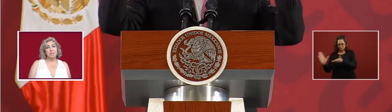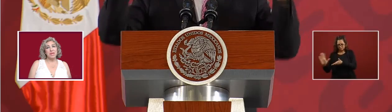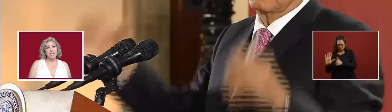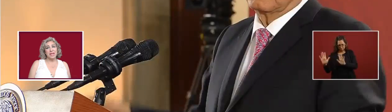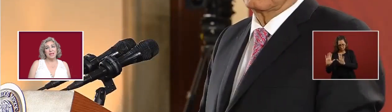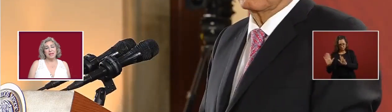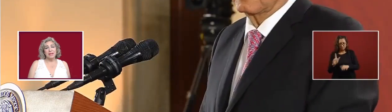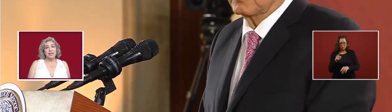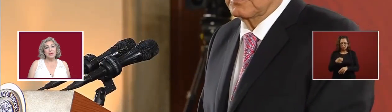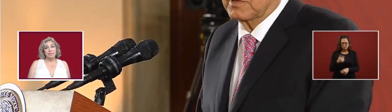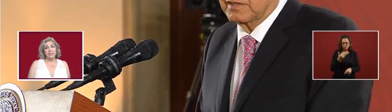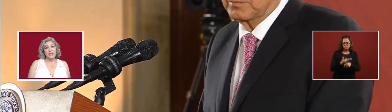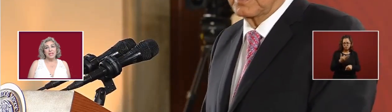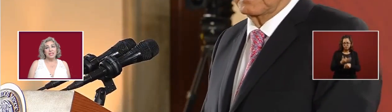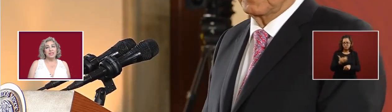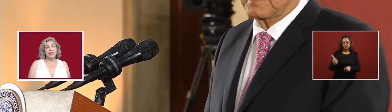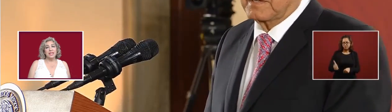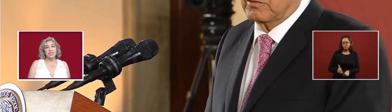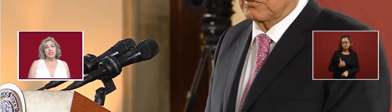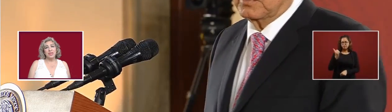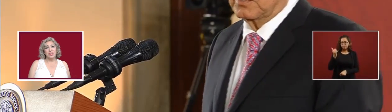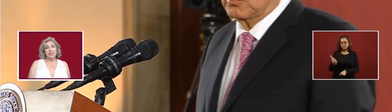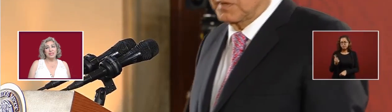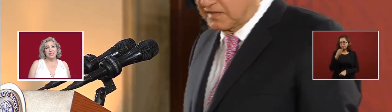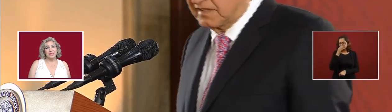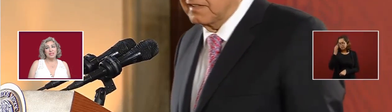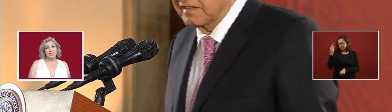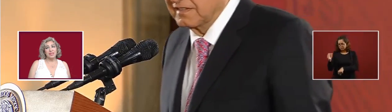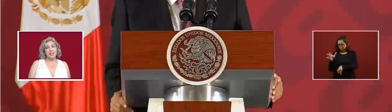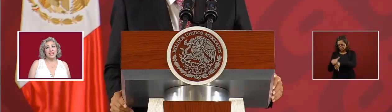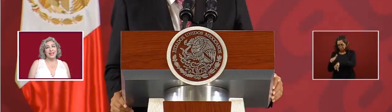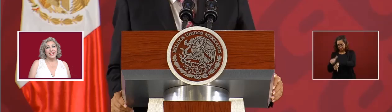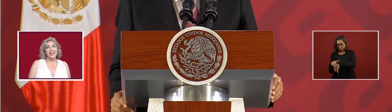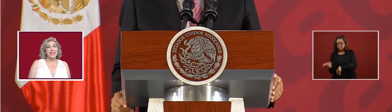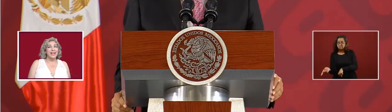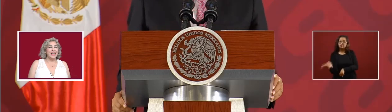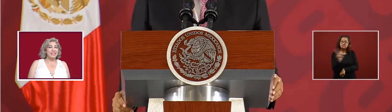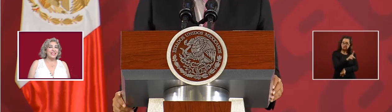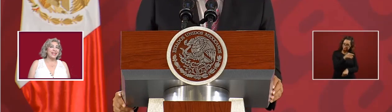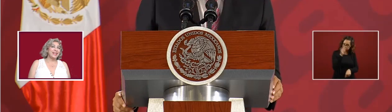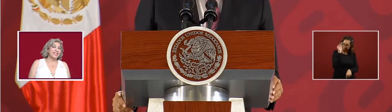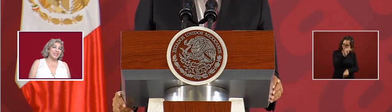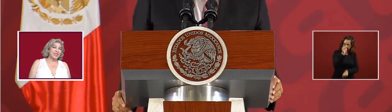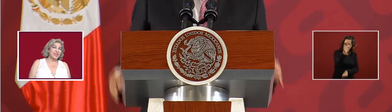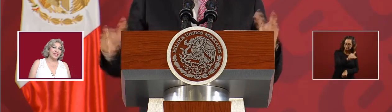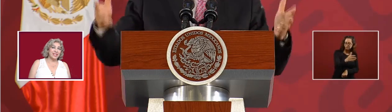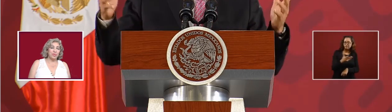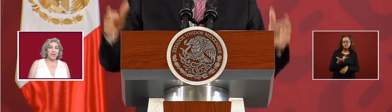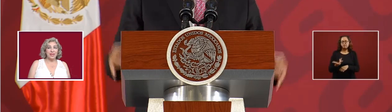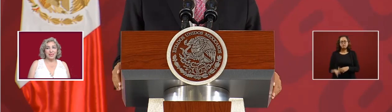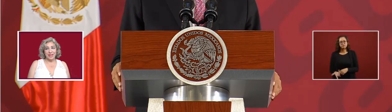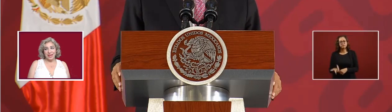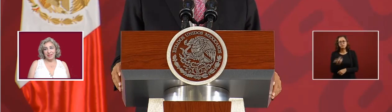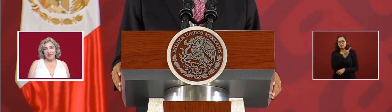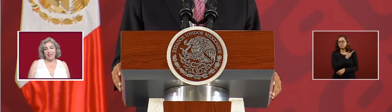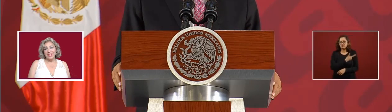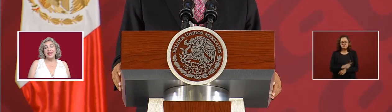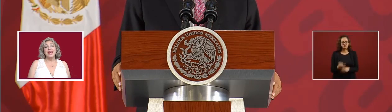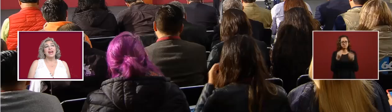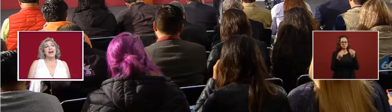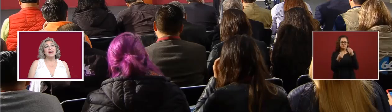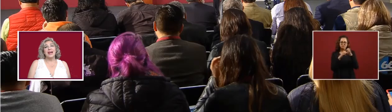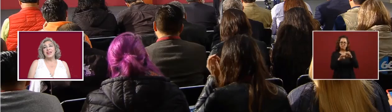committee to let you know. So that I'm saying it to the door so the window can hear.